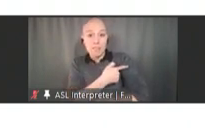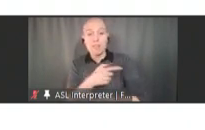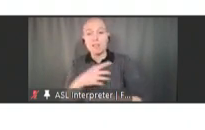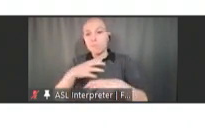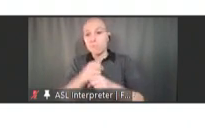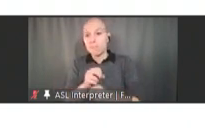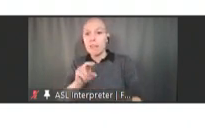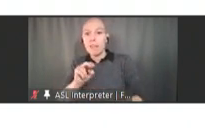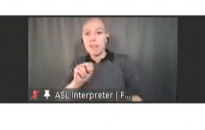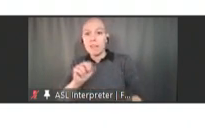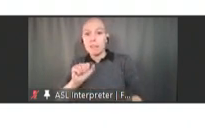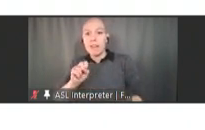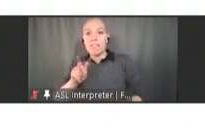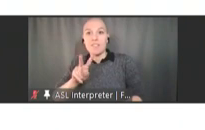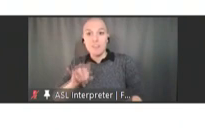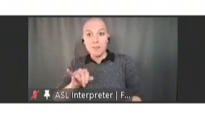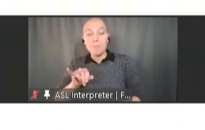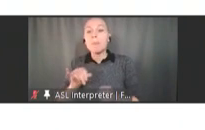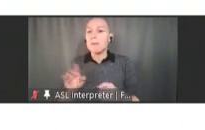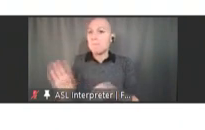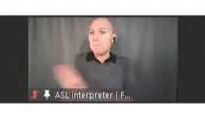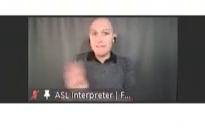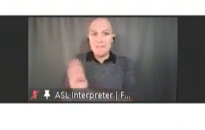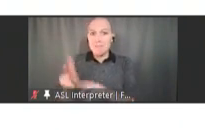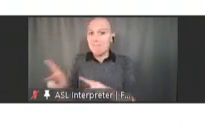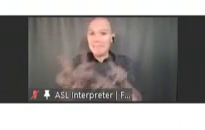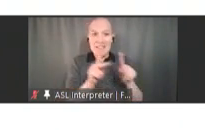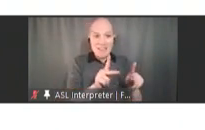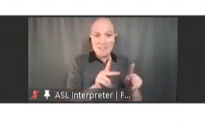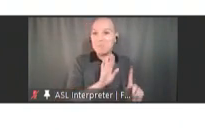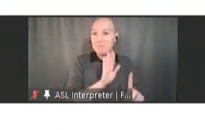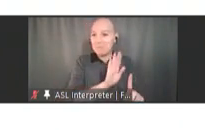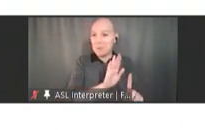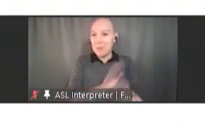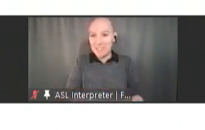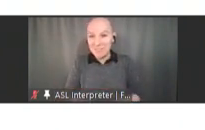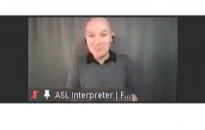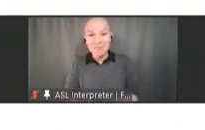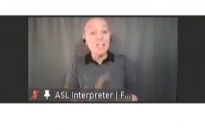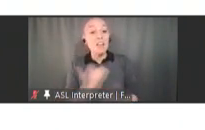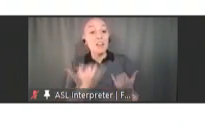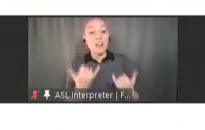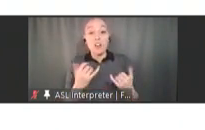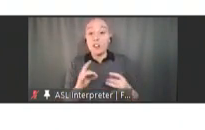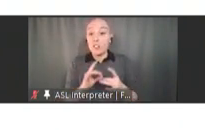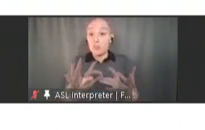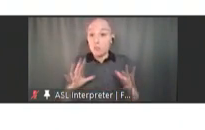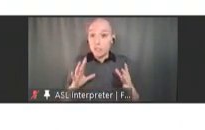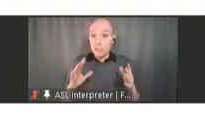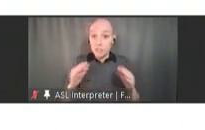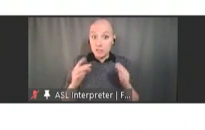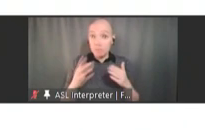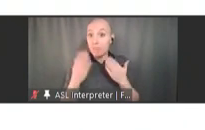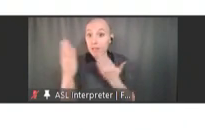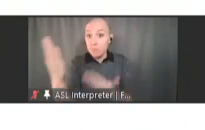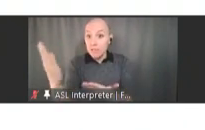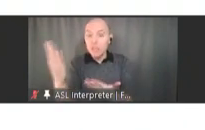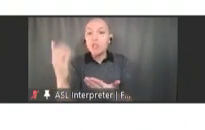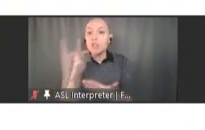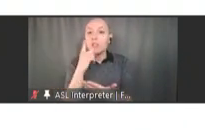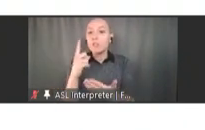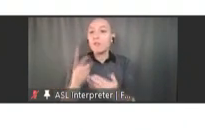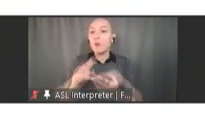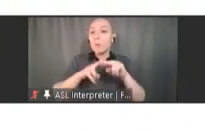as your ACIP has been, and they've currently released guidance on off-label recommendation use for boosters